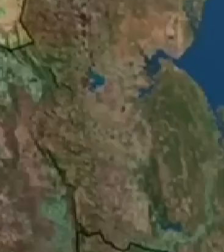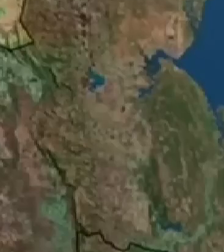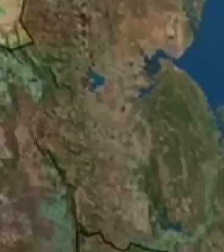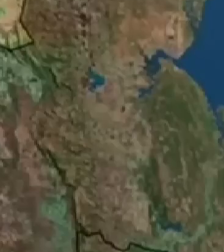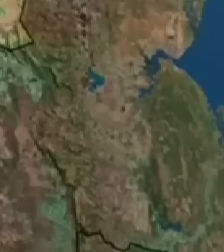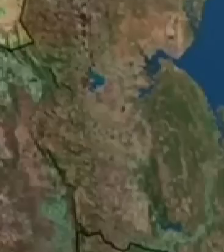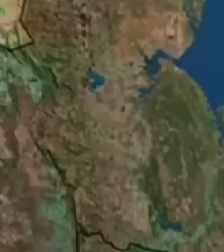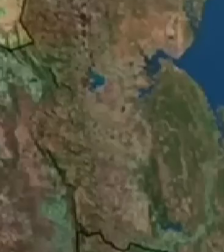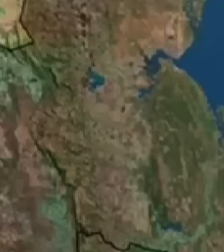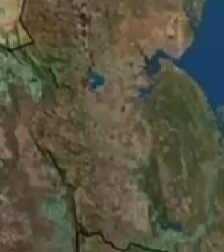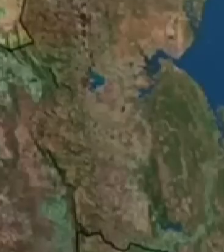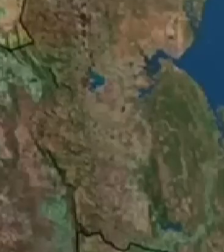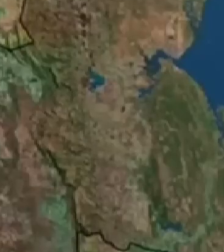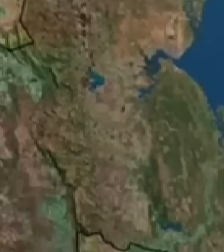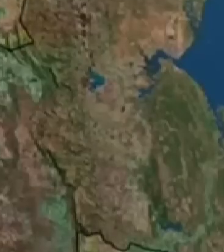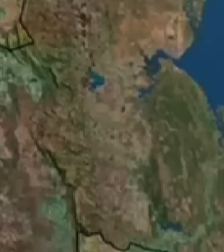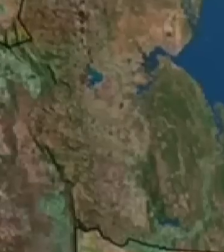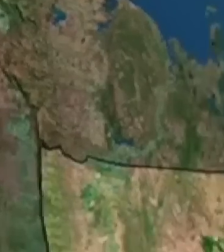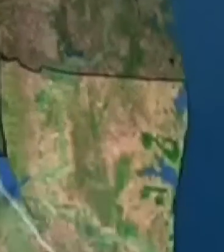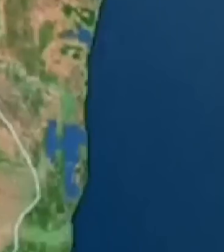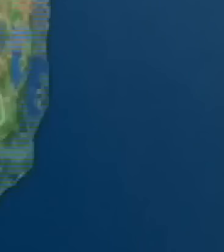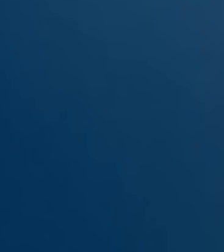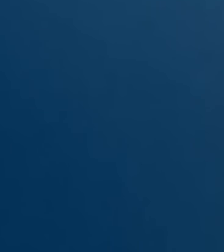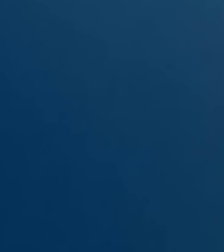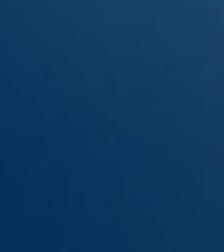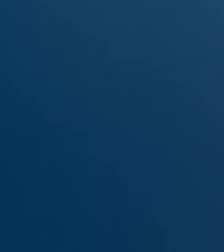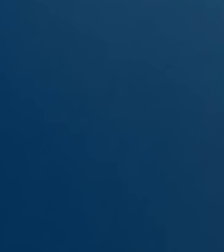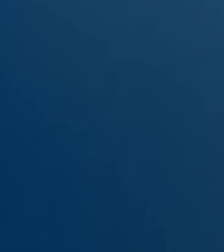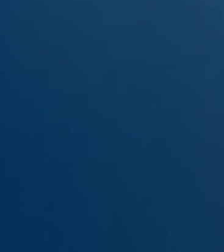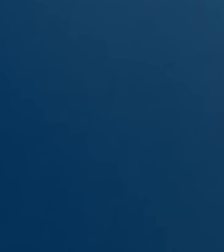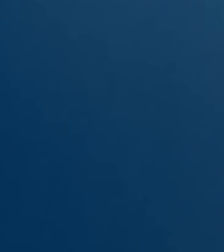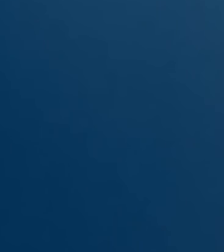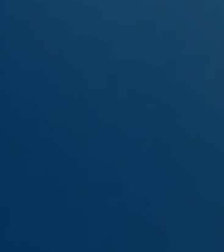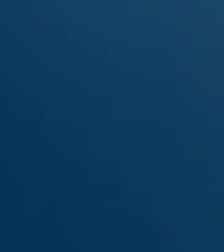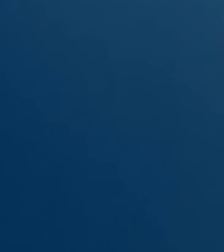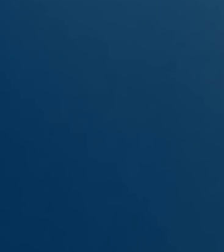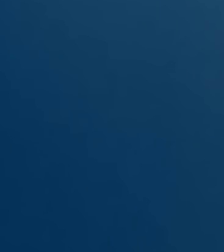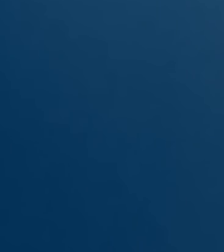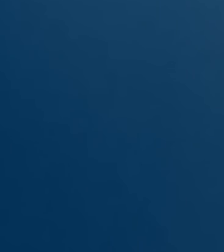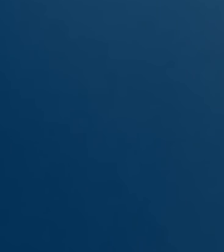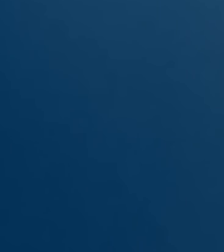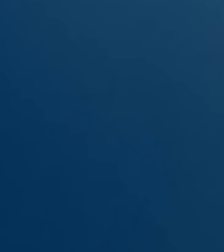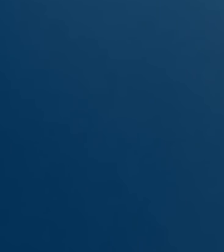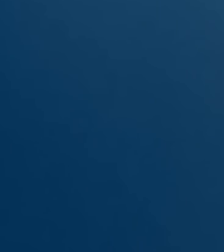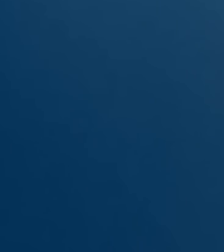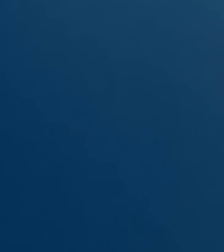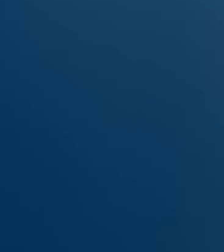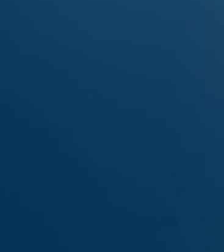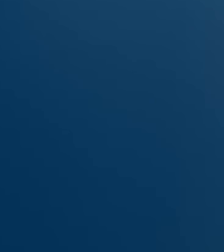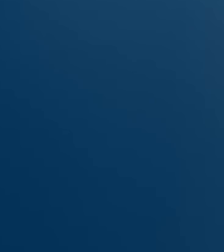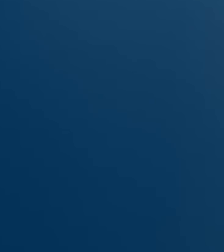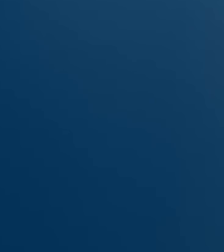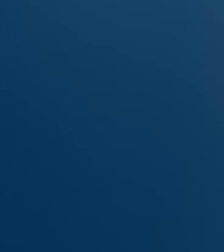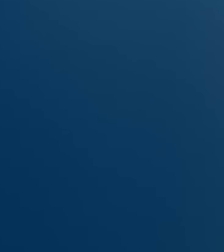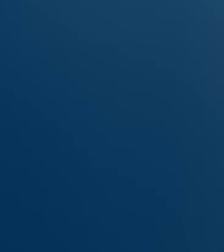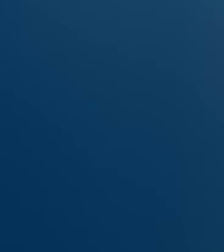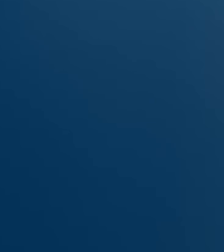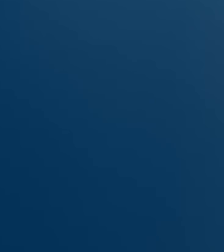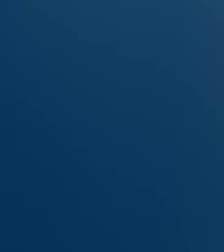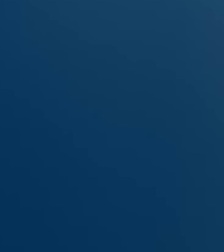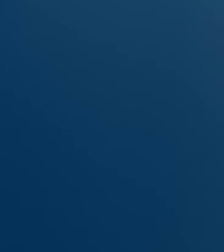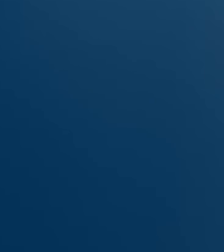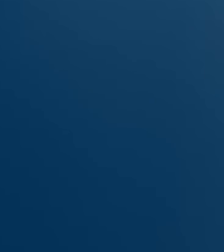a duma re kgate ho bontsha la go tla hle o pholi di ka tlase fela ho mashome a mabedi a metso e mehlala ka ofela re shebile hona ka Lady Smith o tla jwale ka Peter Marisburg